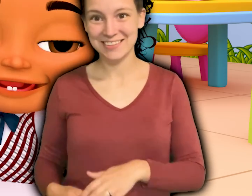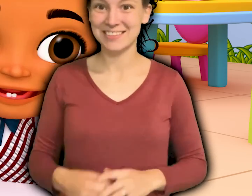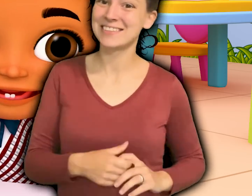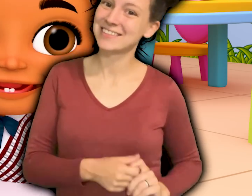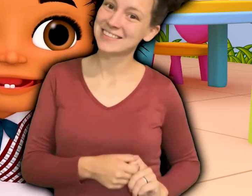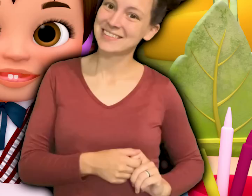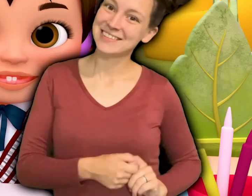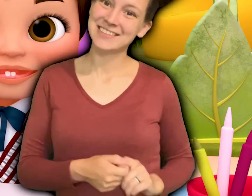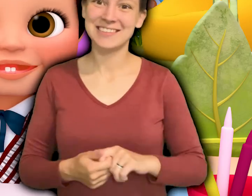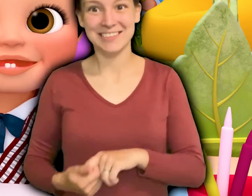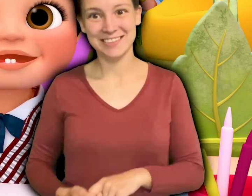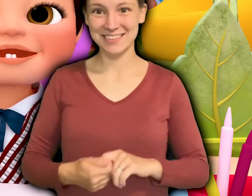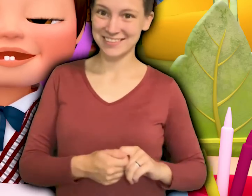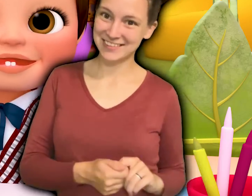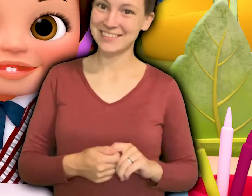colors